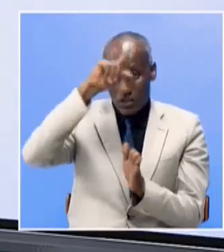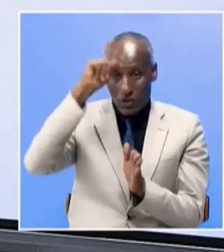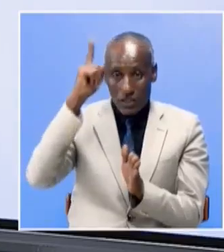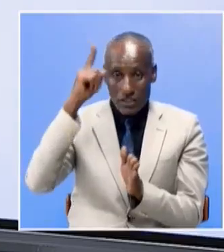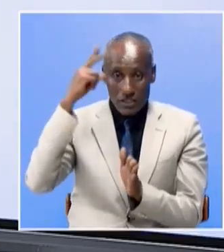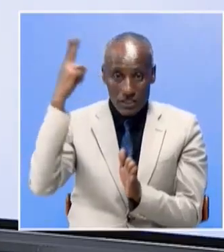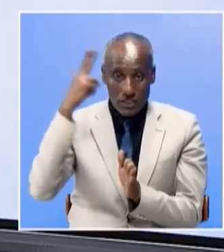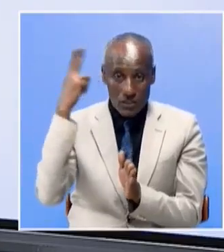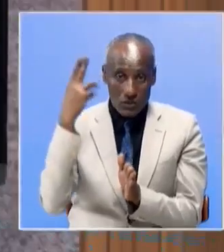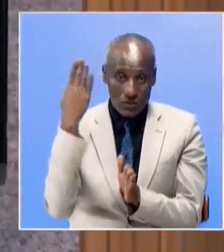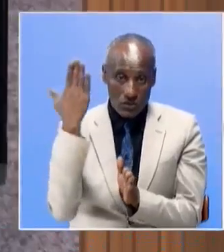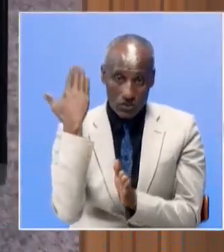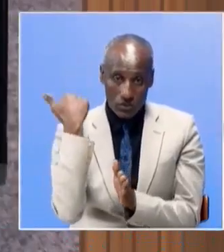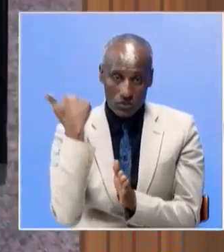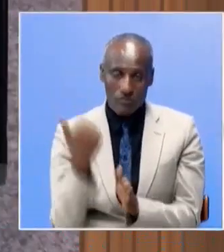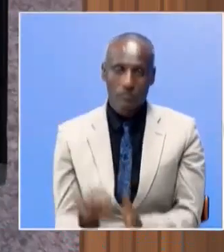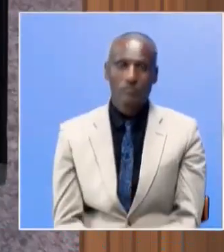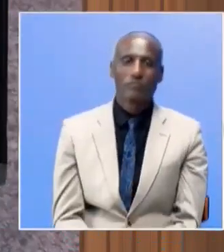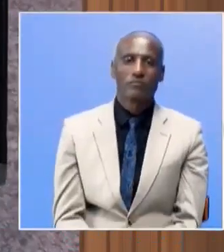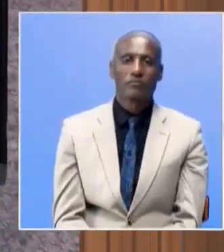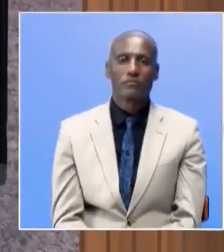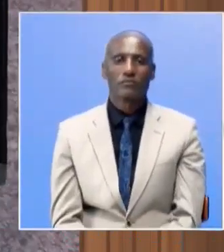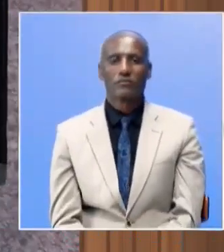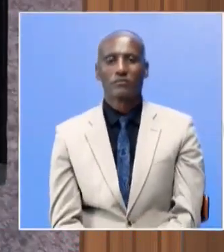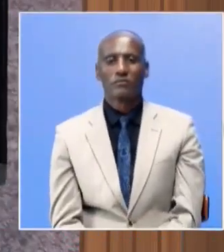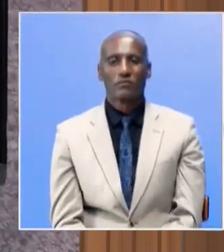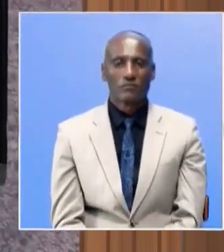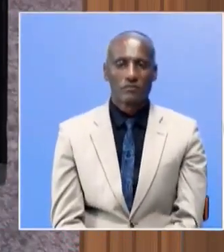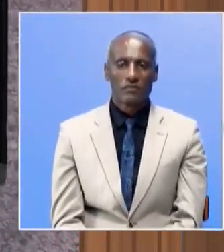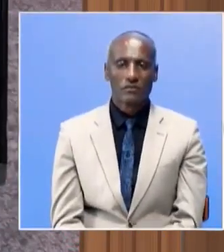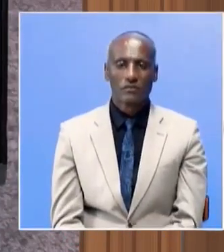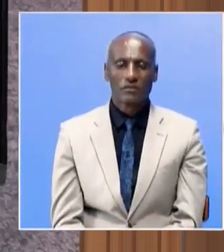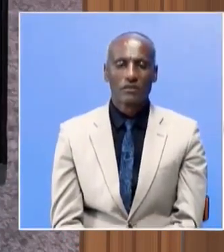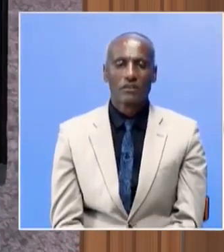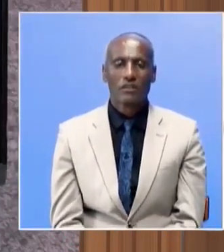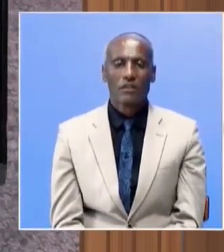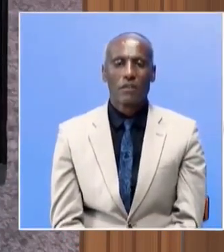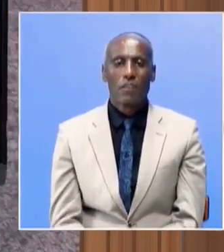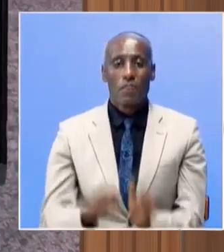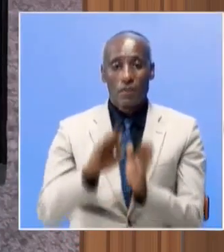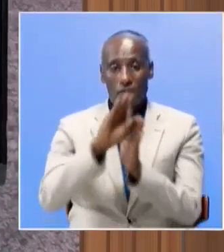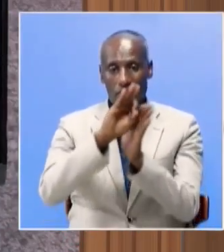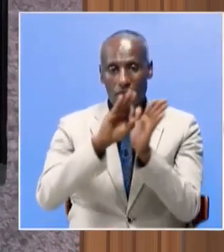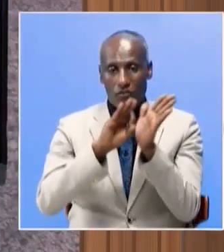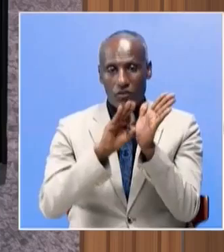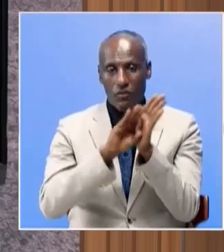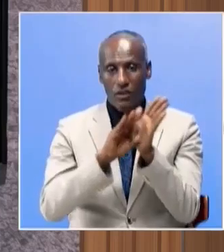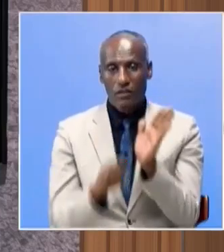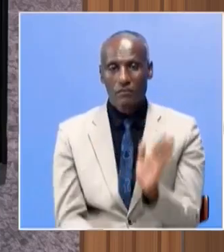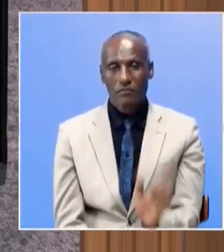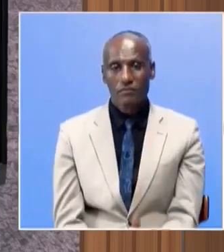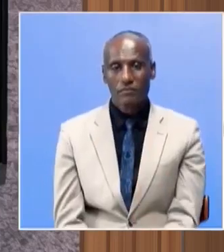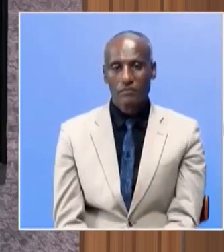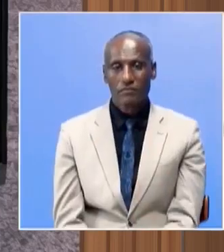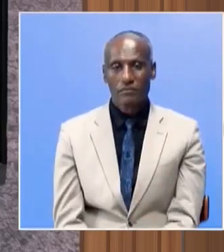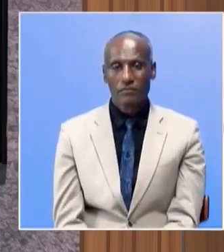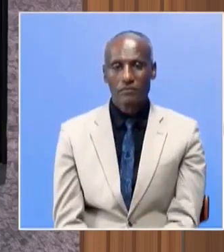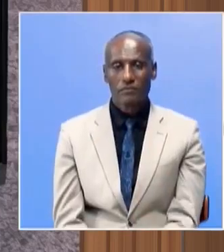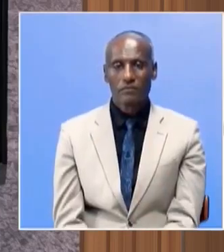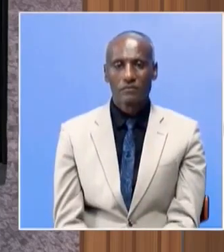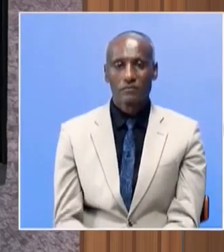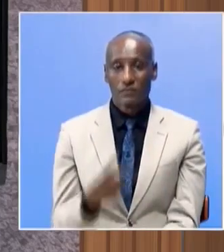presence in used to. So how can we derive? Yes, please?